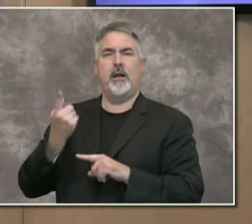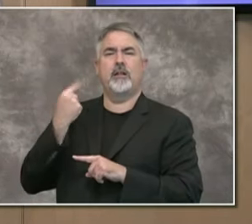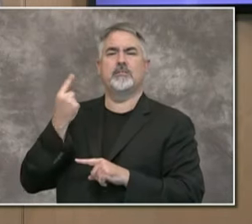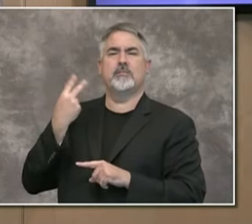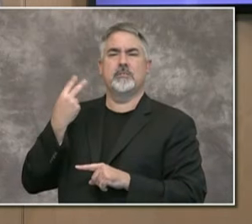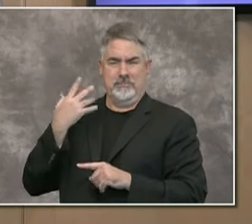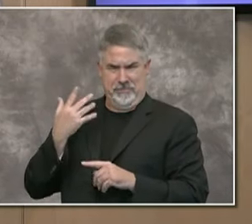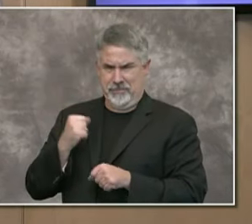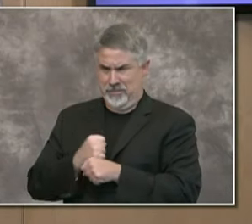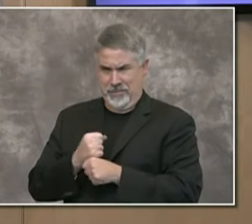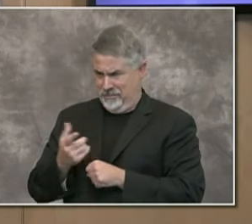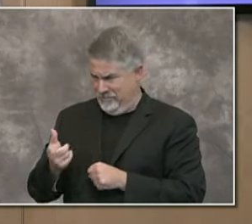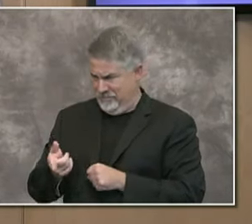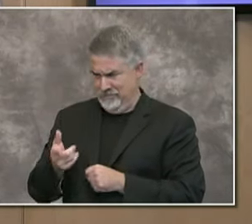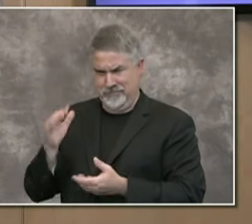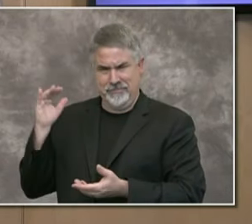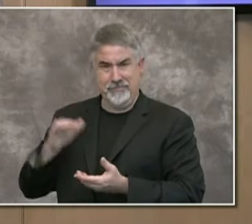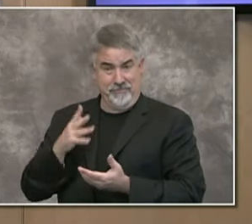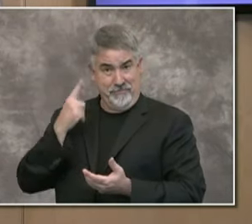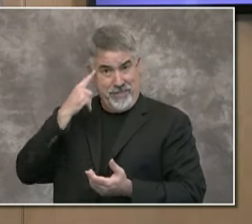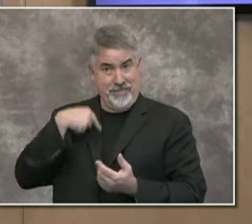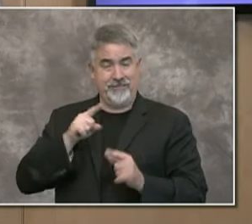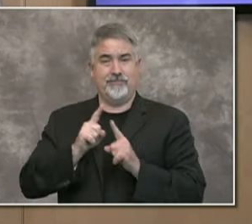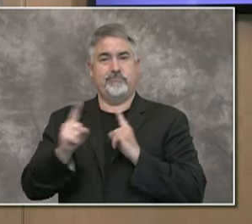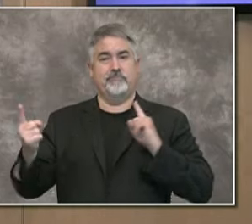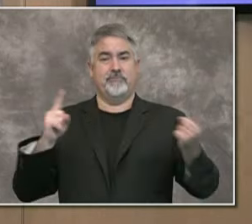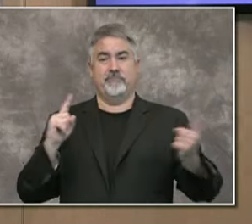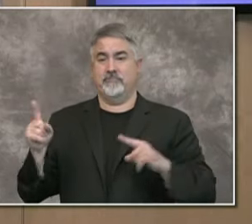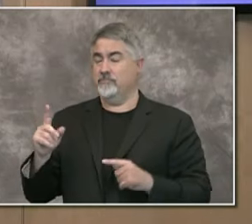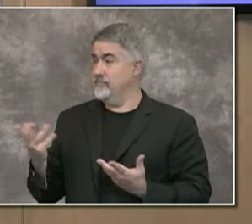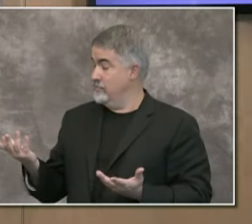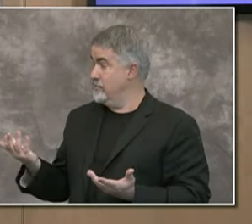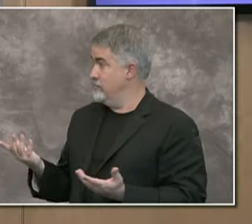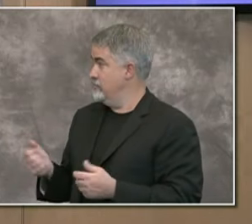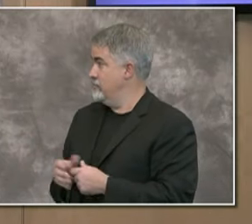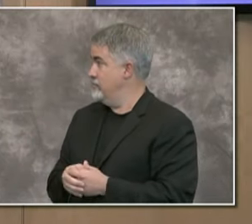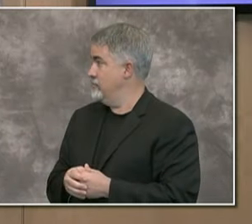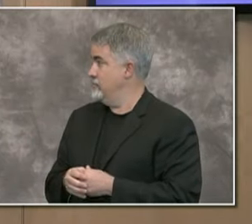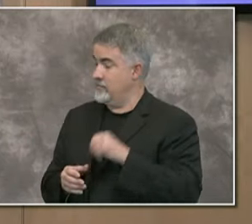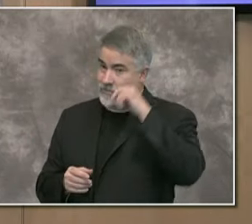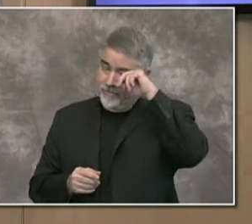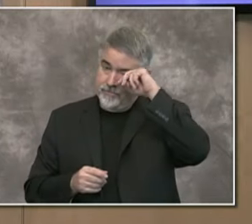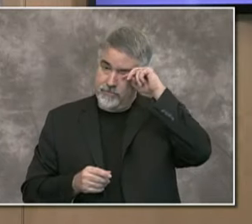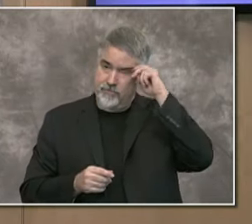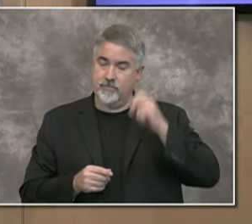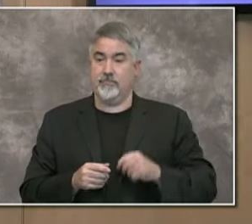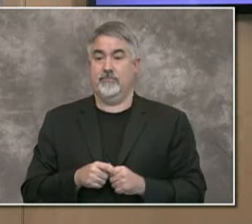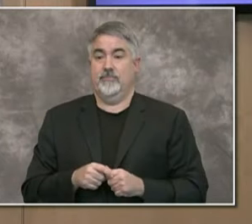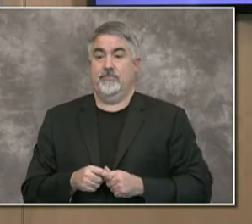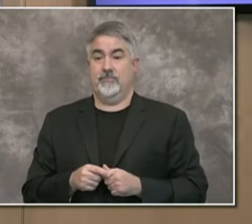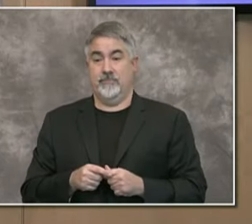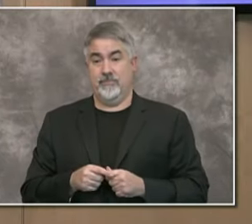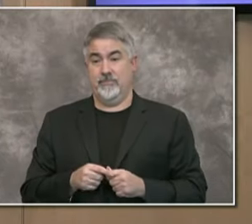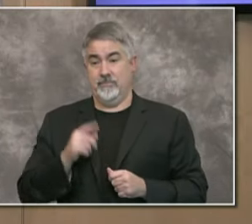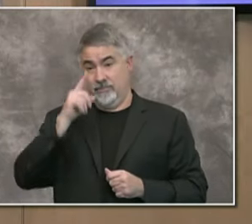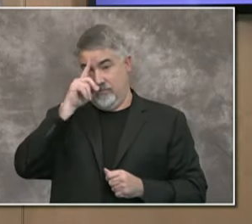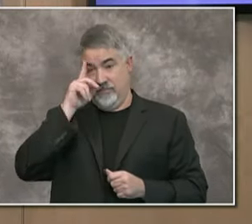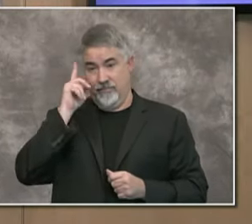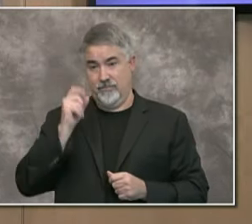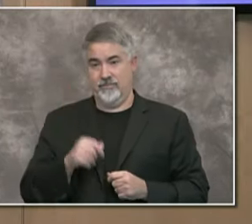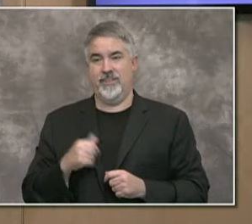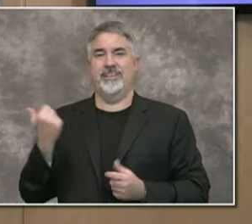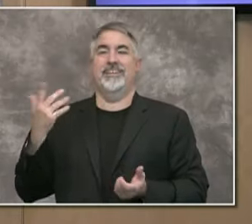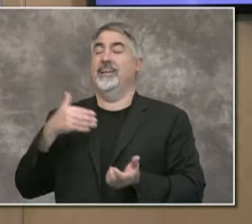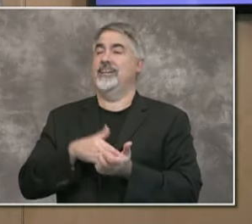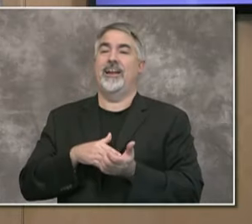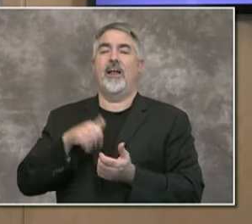that social distancing is working. I wonder what you guys can say about that now that we have 2 weeks on the books. Well, Dr. McDonald is not here at this time, but we'll get